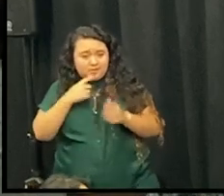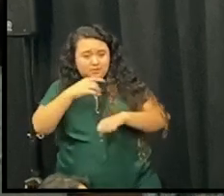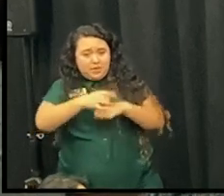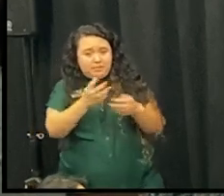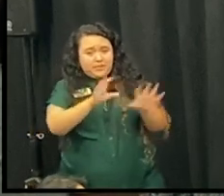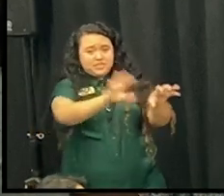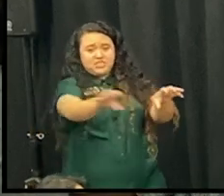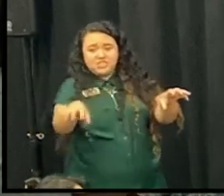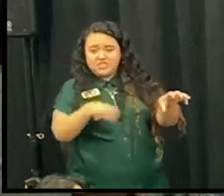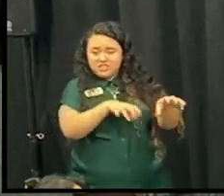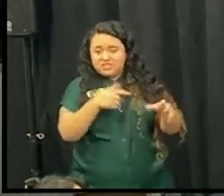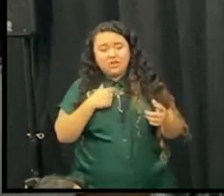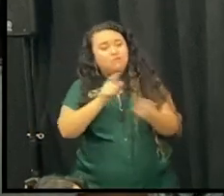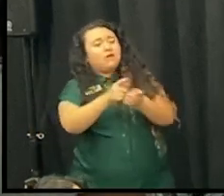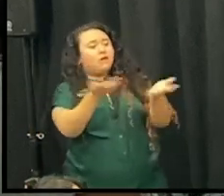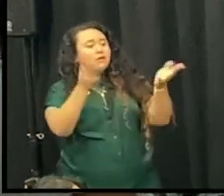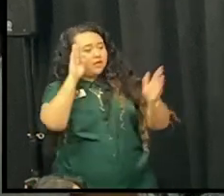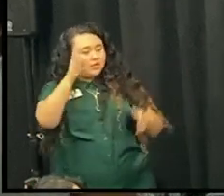patch.